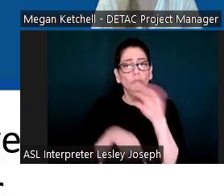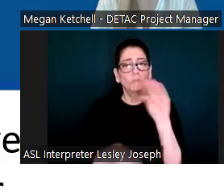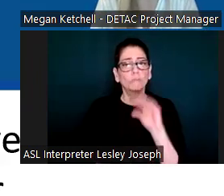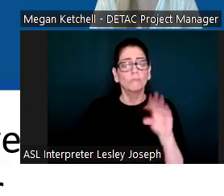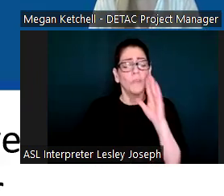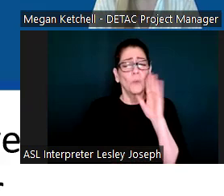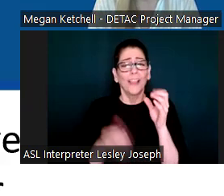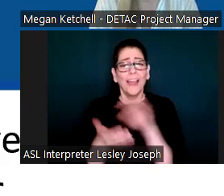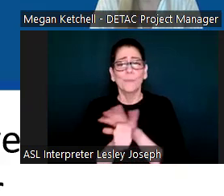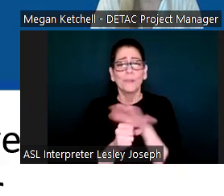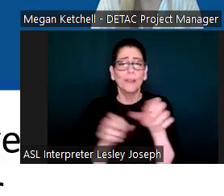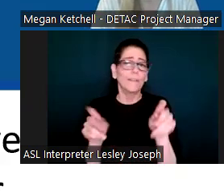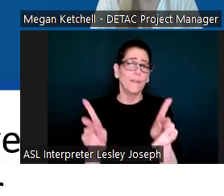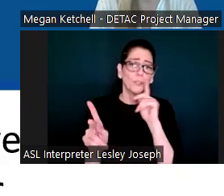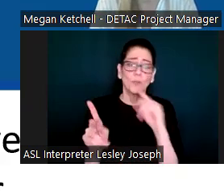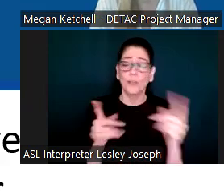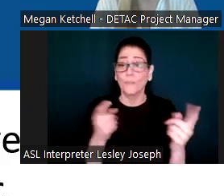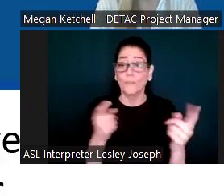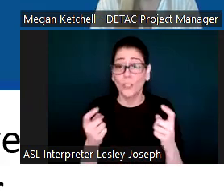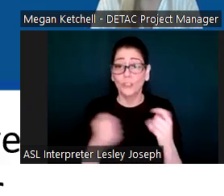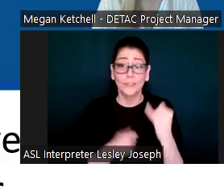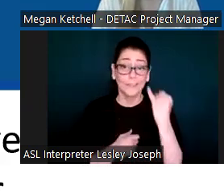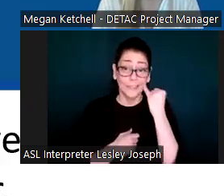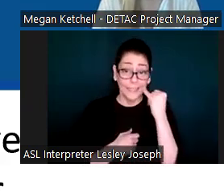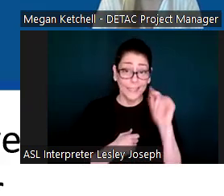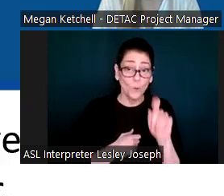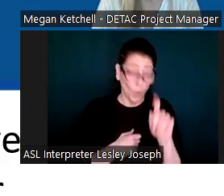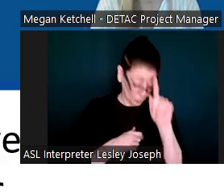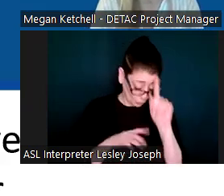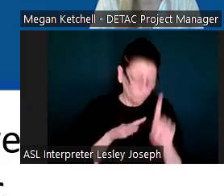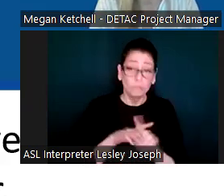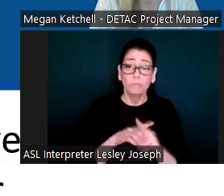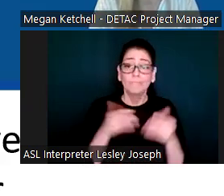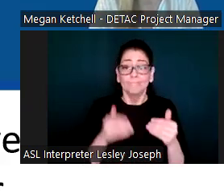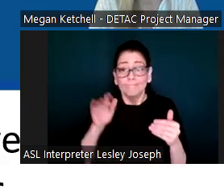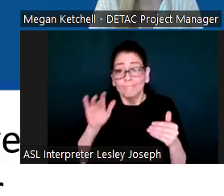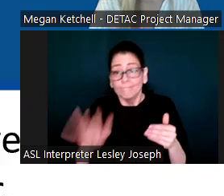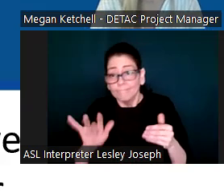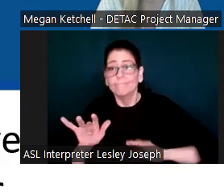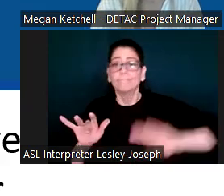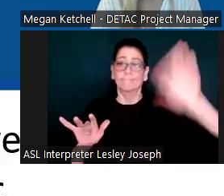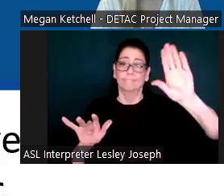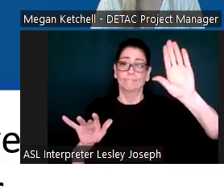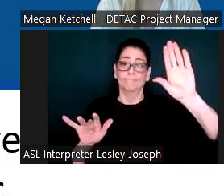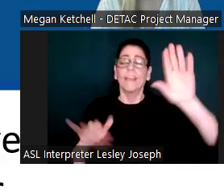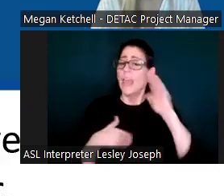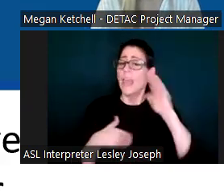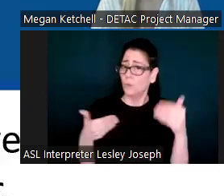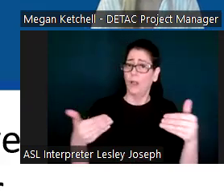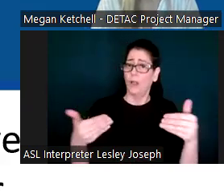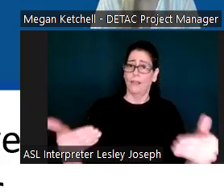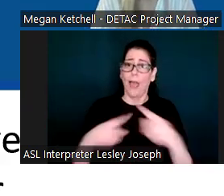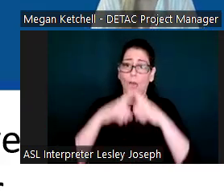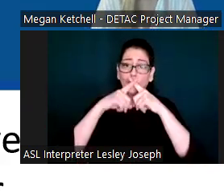So if you do have a question, you can raise your hand, and we will allow attendees to come off of mute to ask